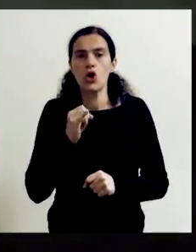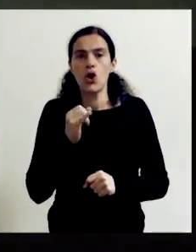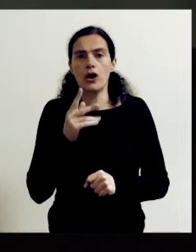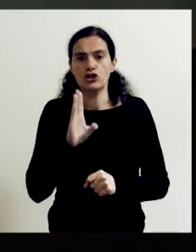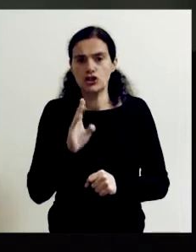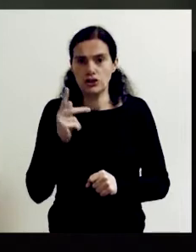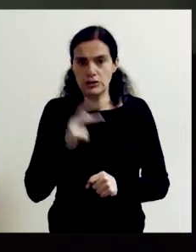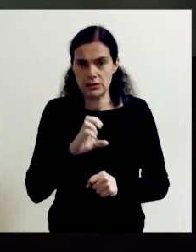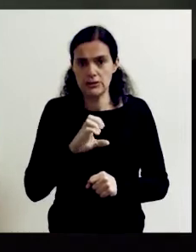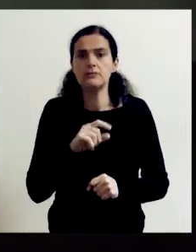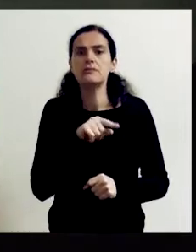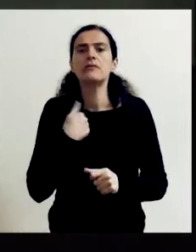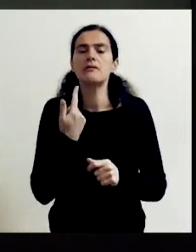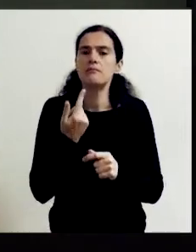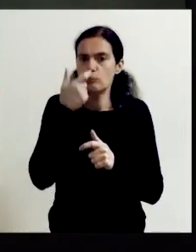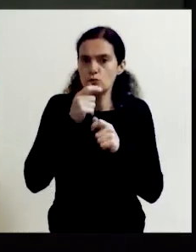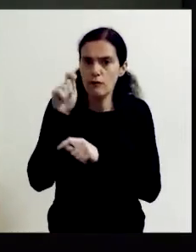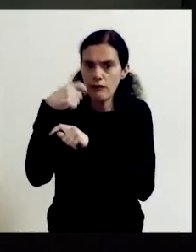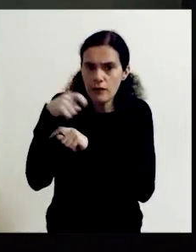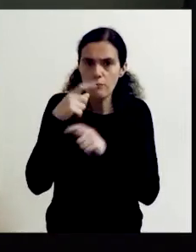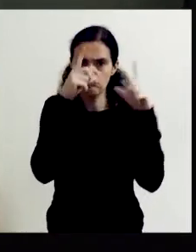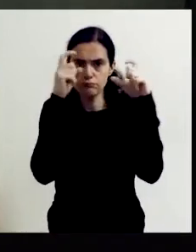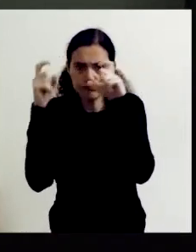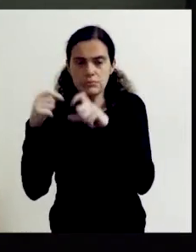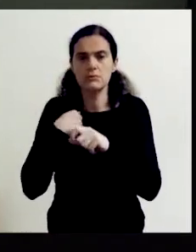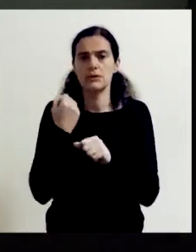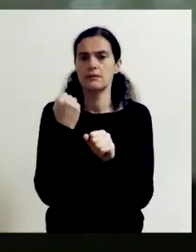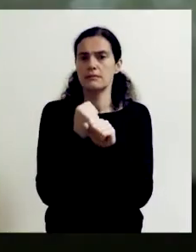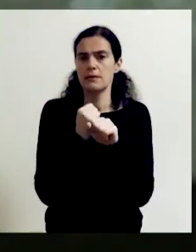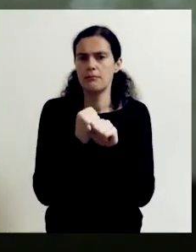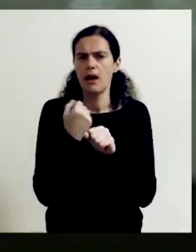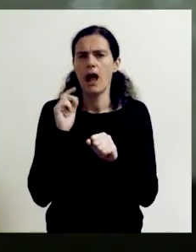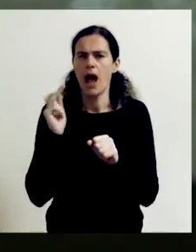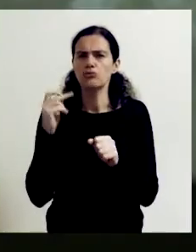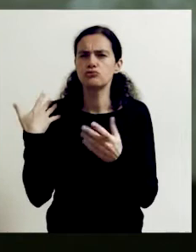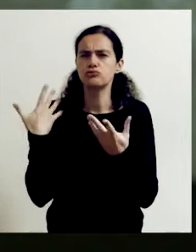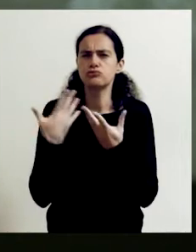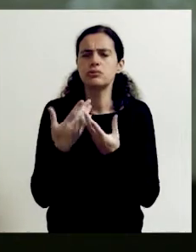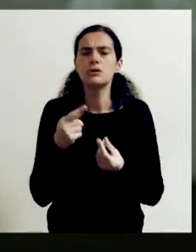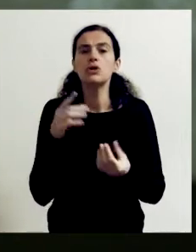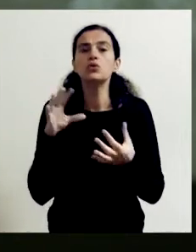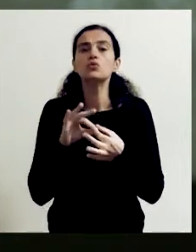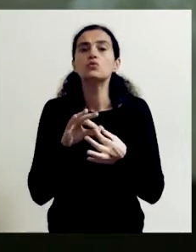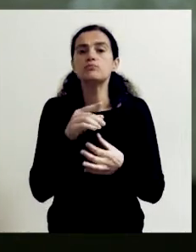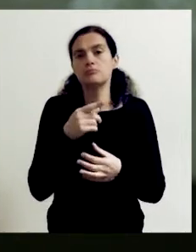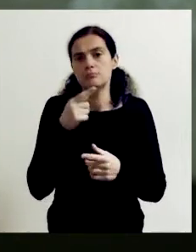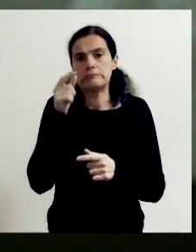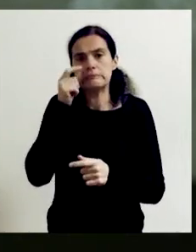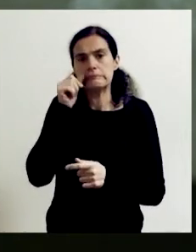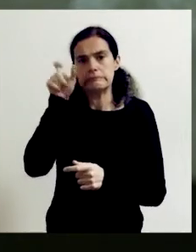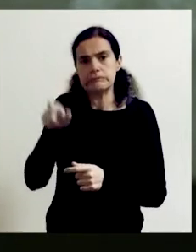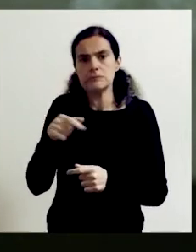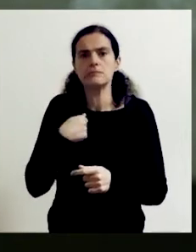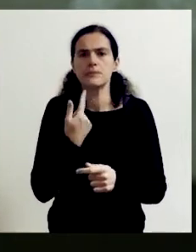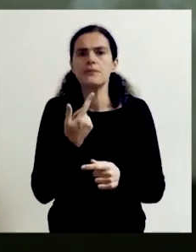GVOJIC, who is a filmmaker, a cinematographer, and has been collaborating for a few years now with KORAKRIT,